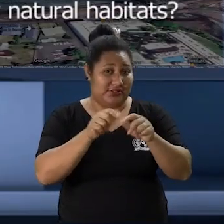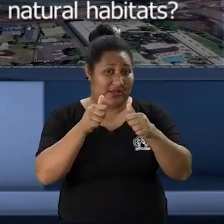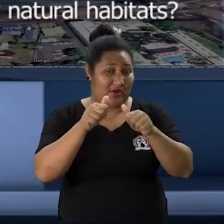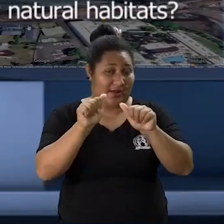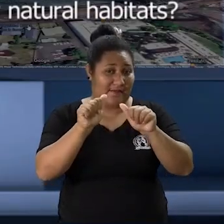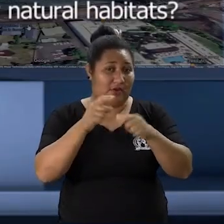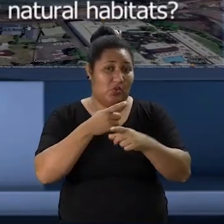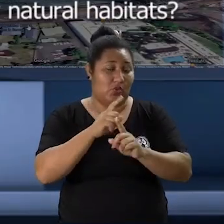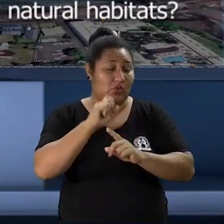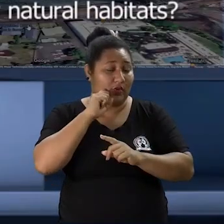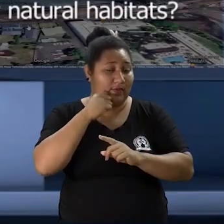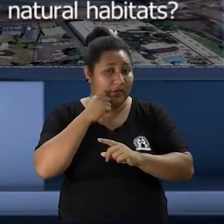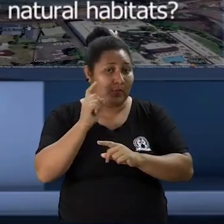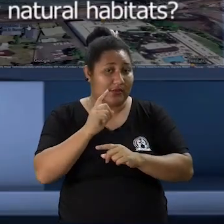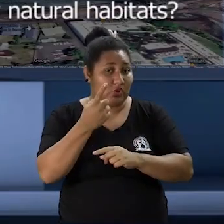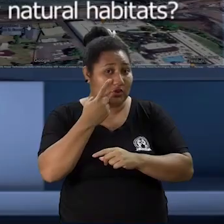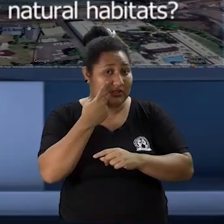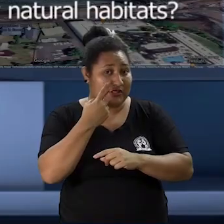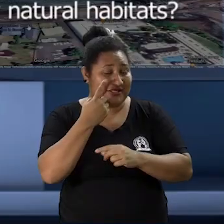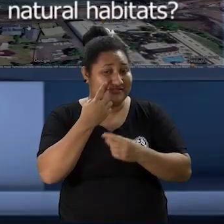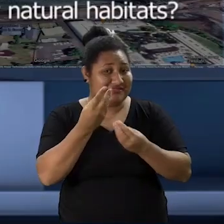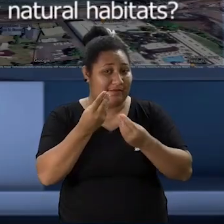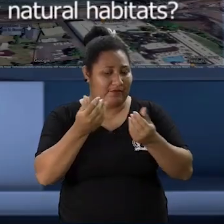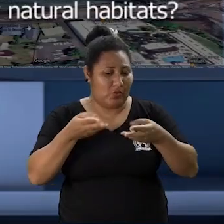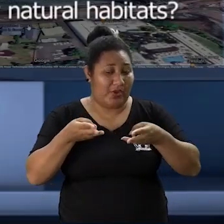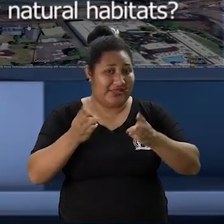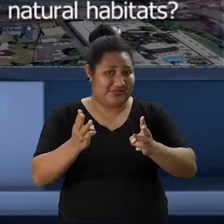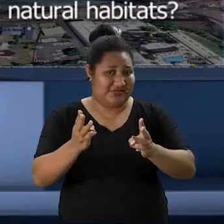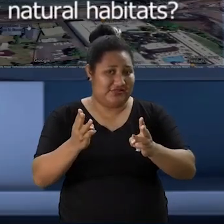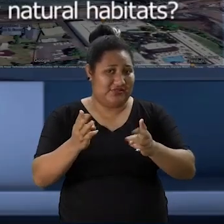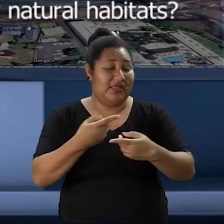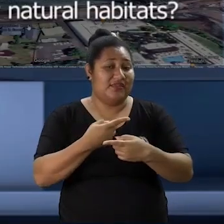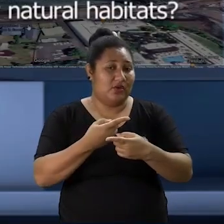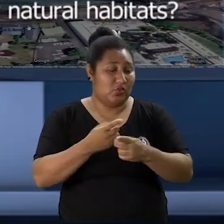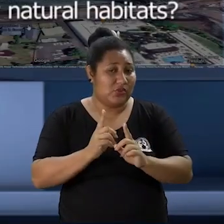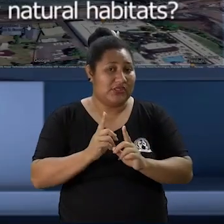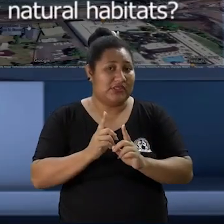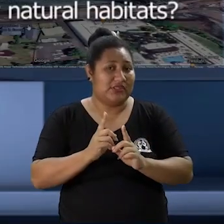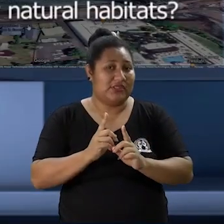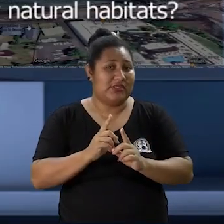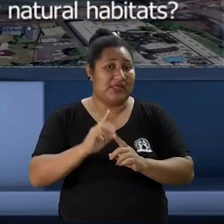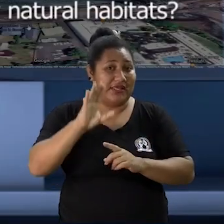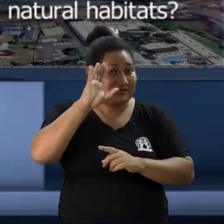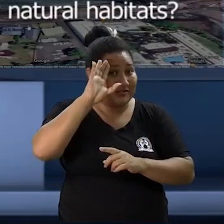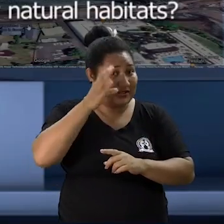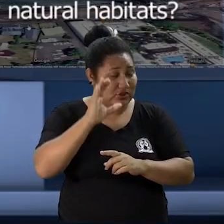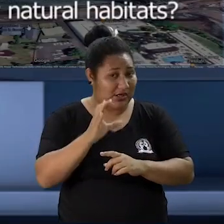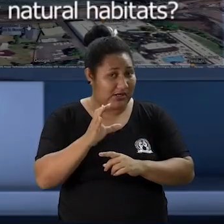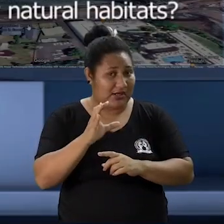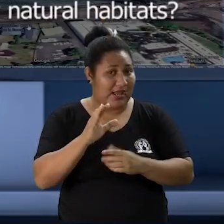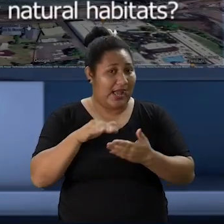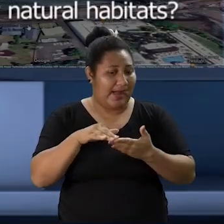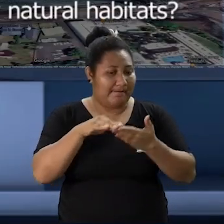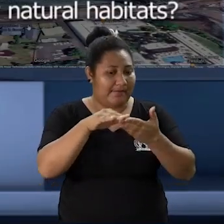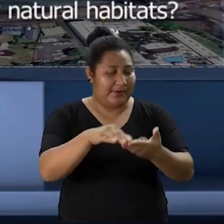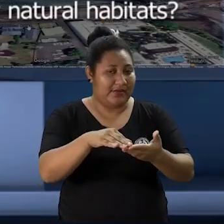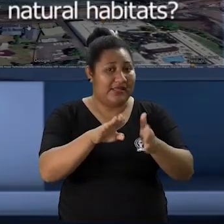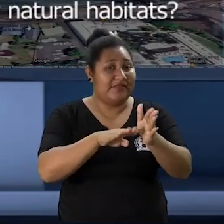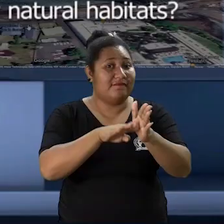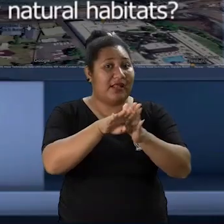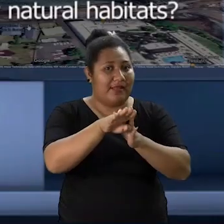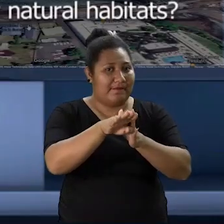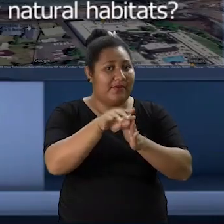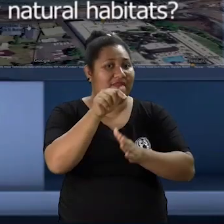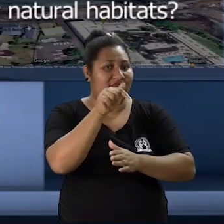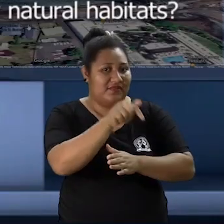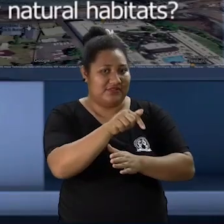be looking at some of the ways that we as a nation help develop